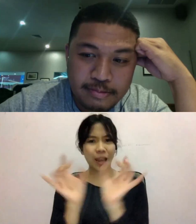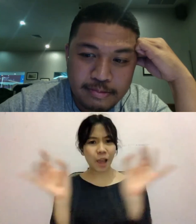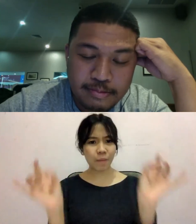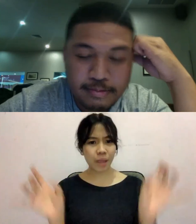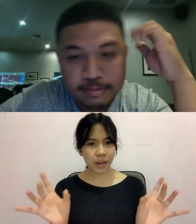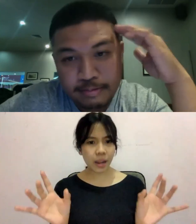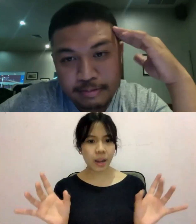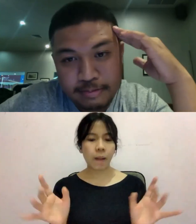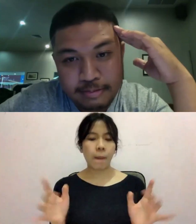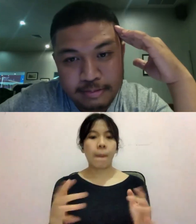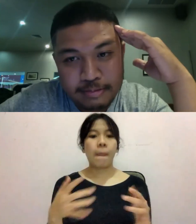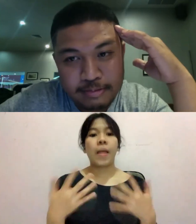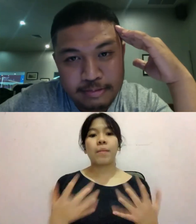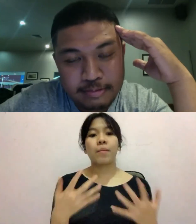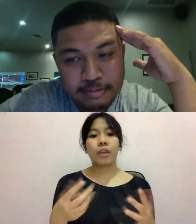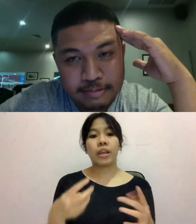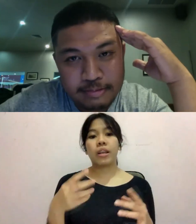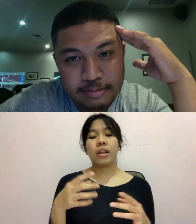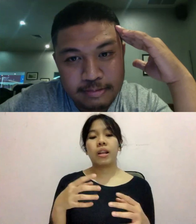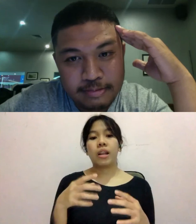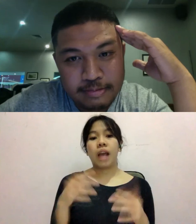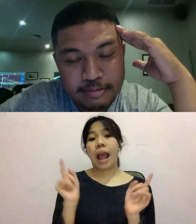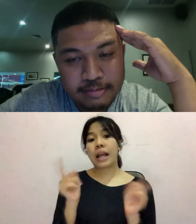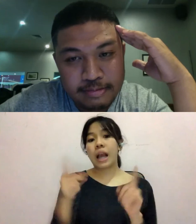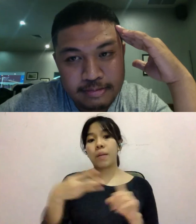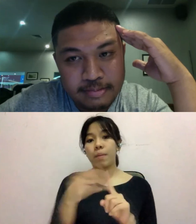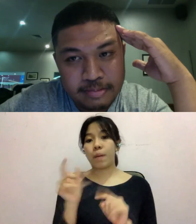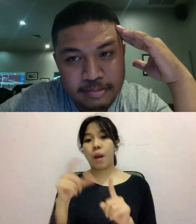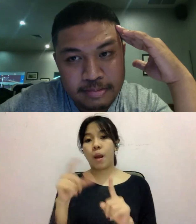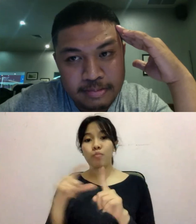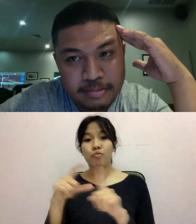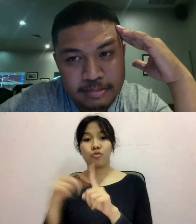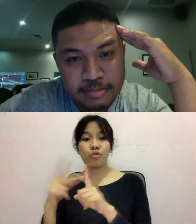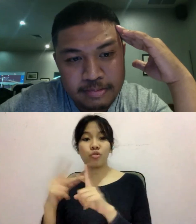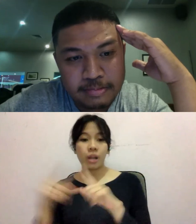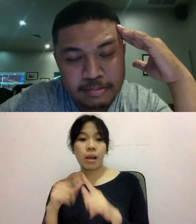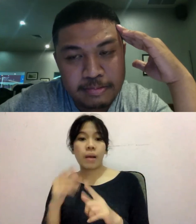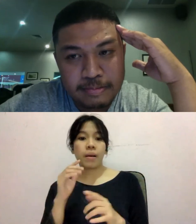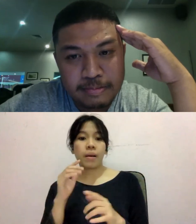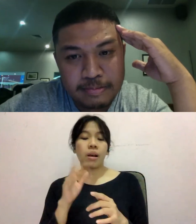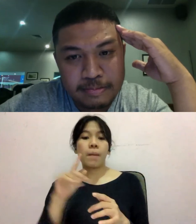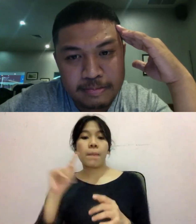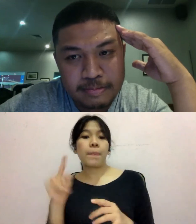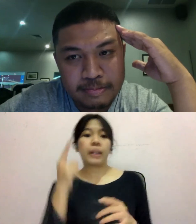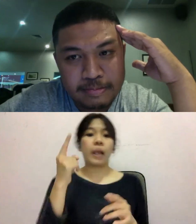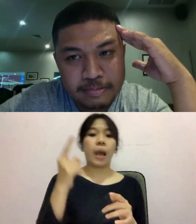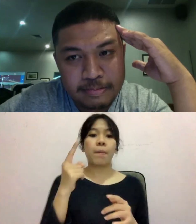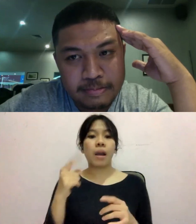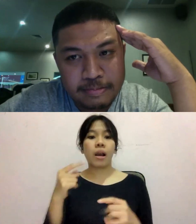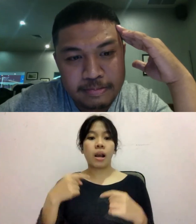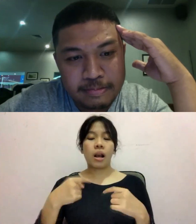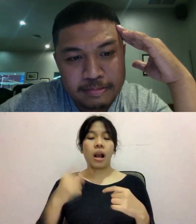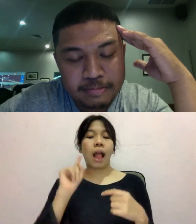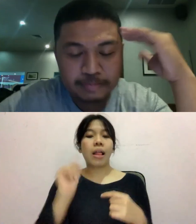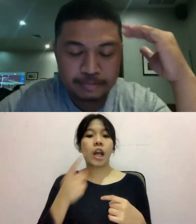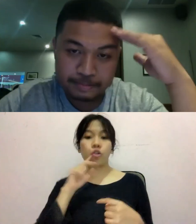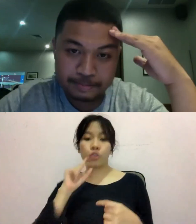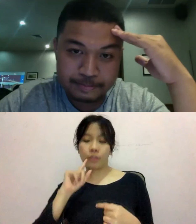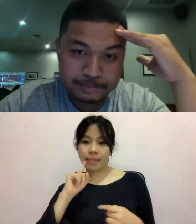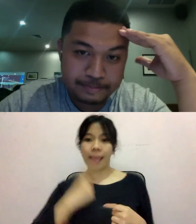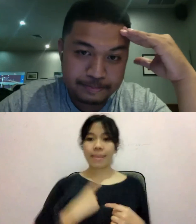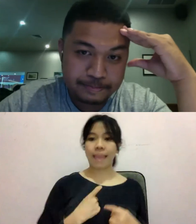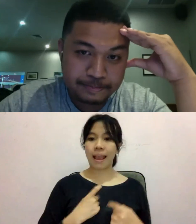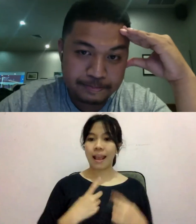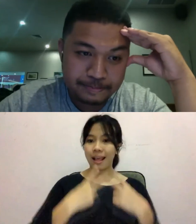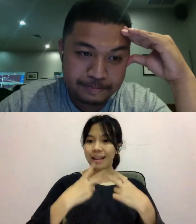said this, like the biggest question that you have is who you are as a person and what do you want to do. And I think we're